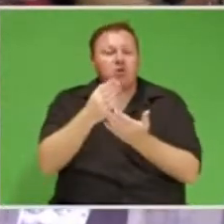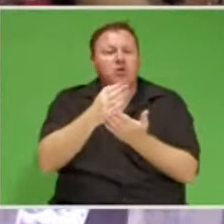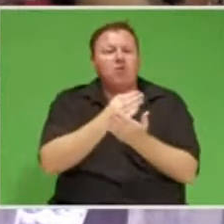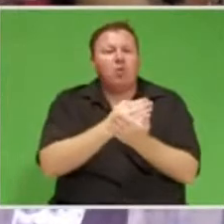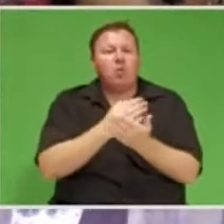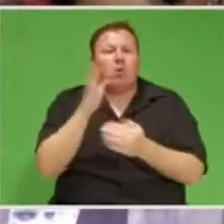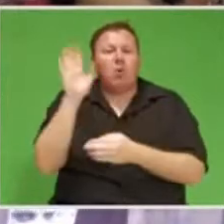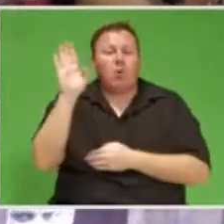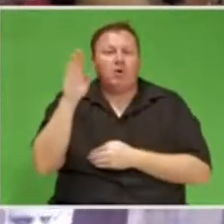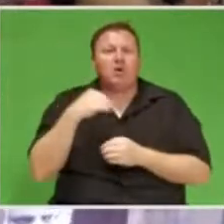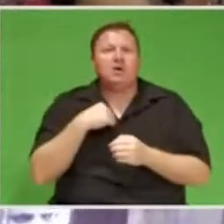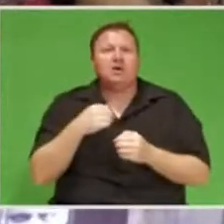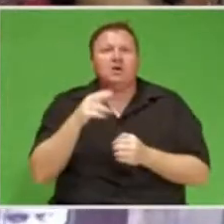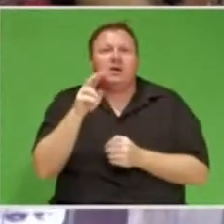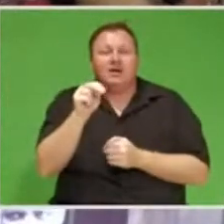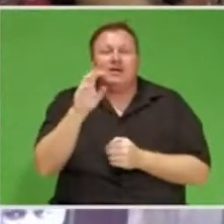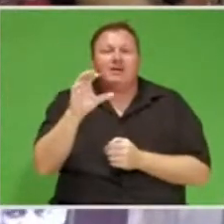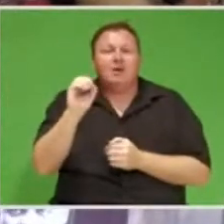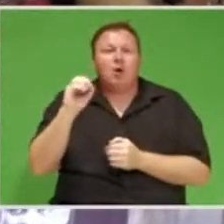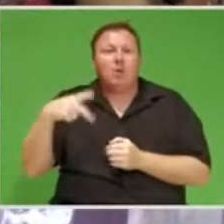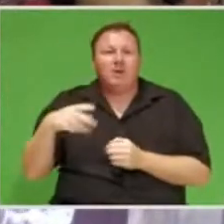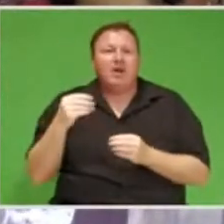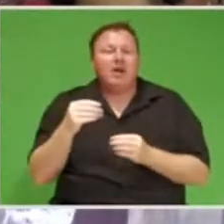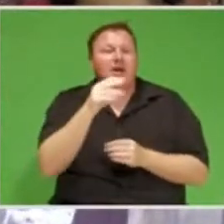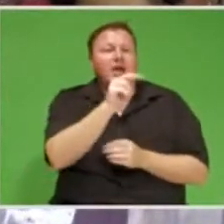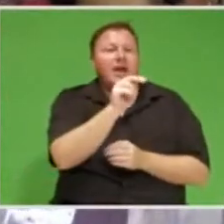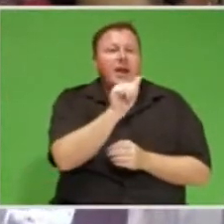National Assembly and the National Council of Provinces.